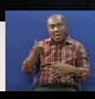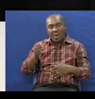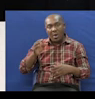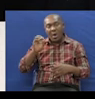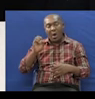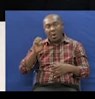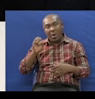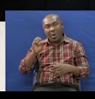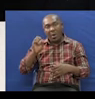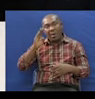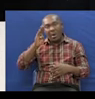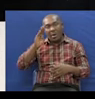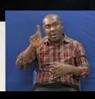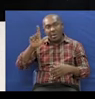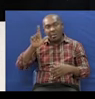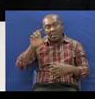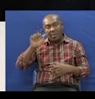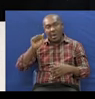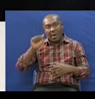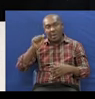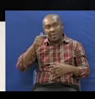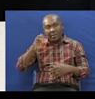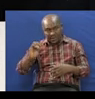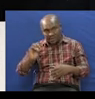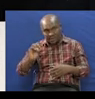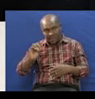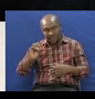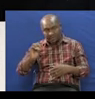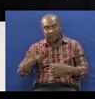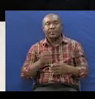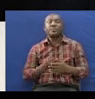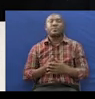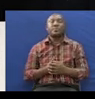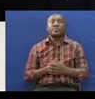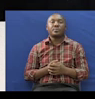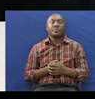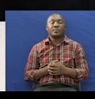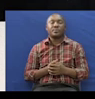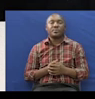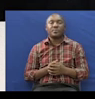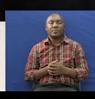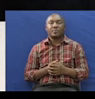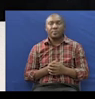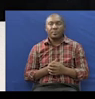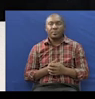or is an oblate spheroid.